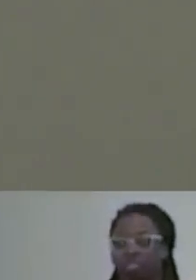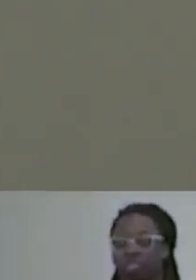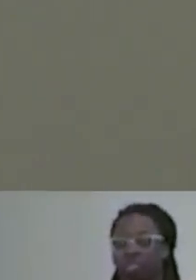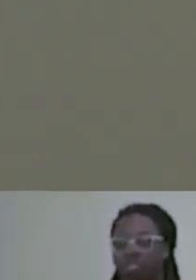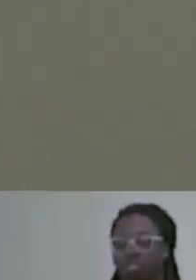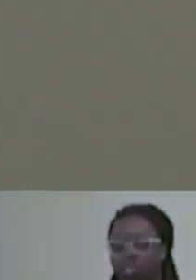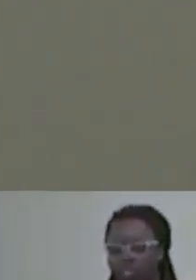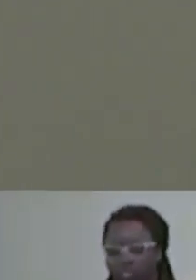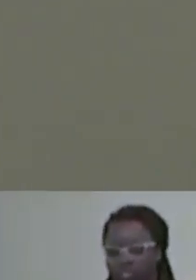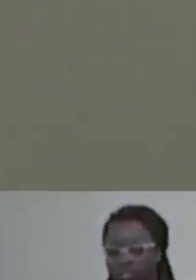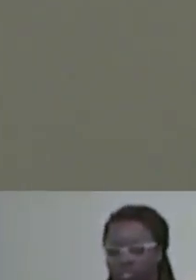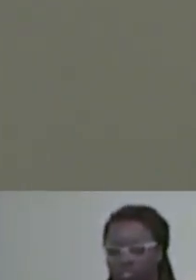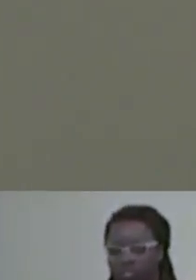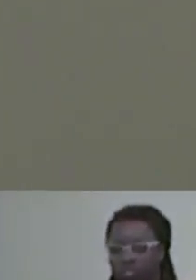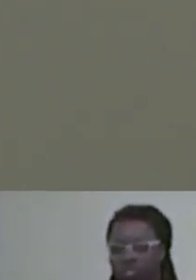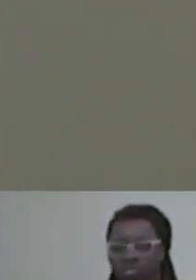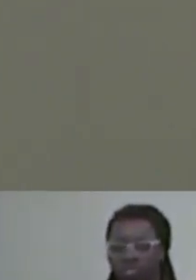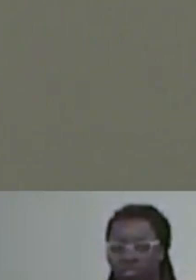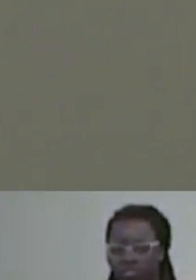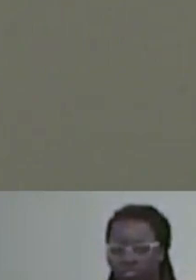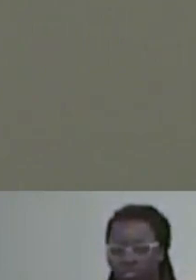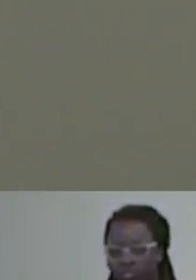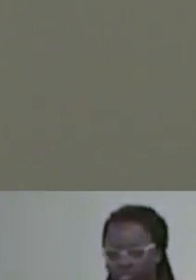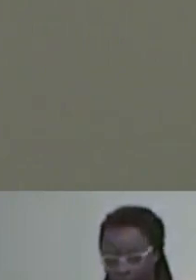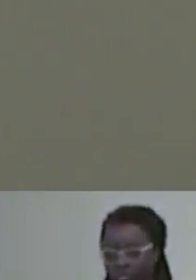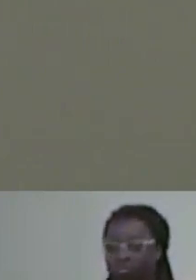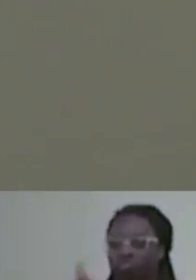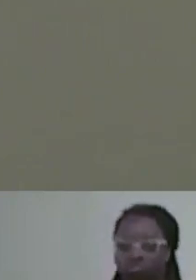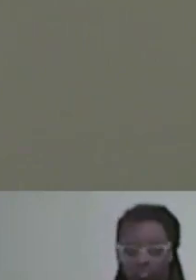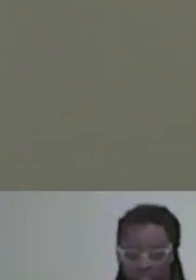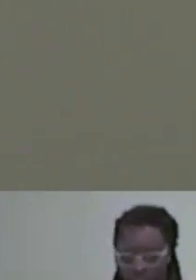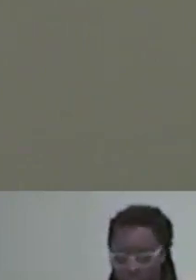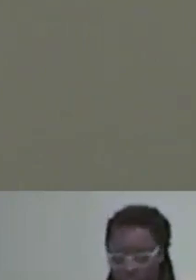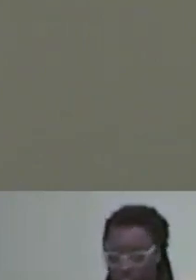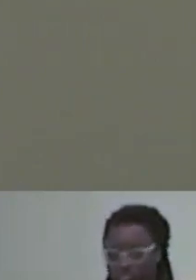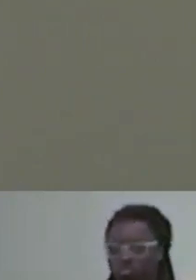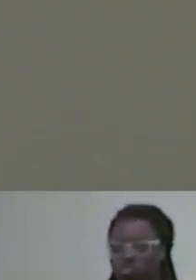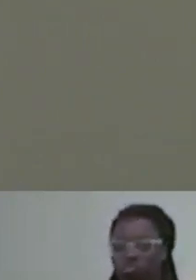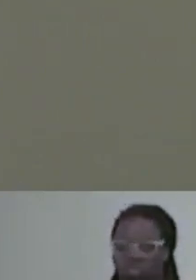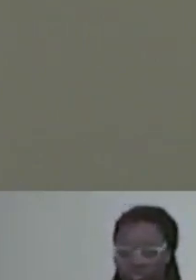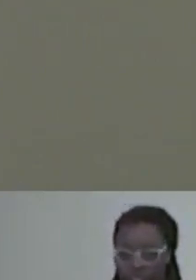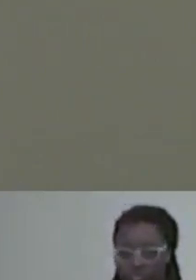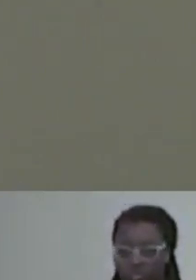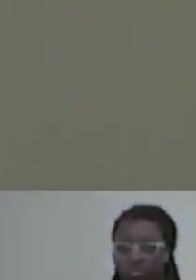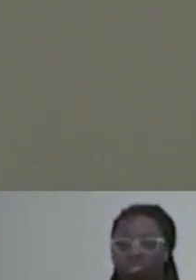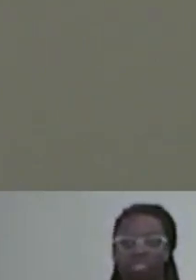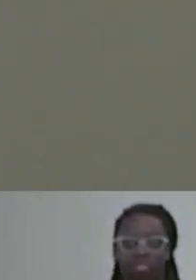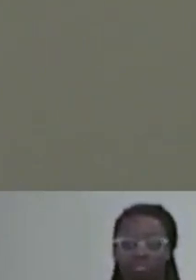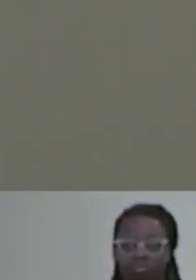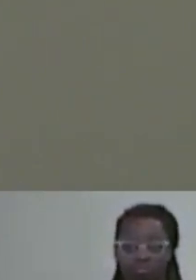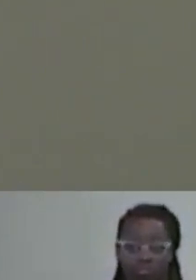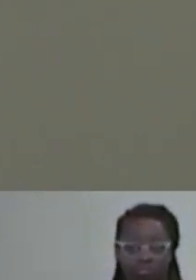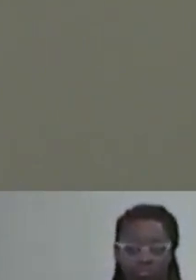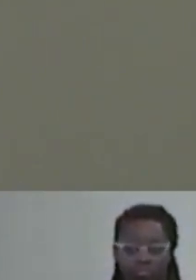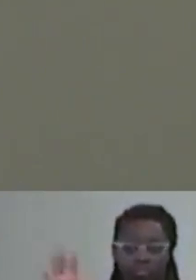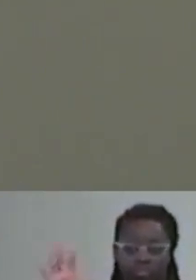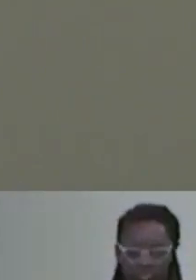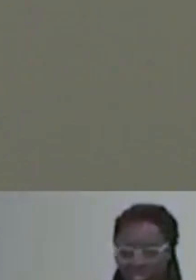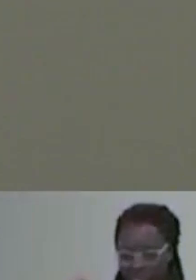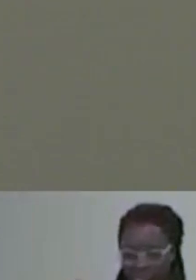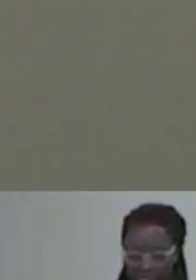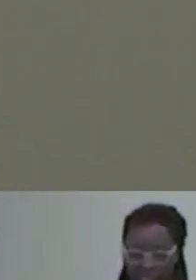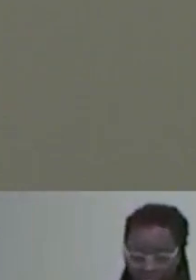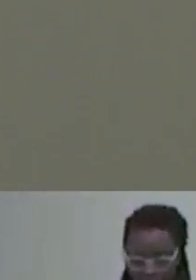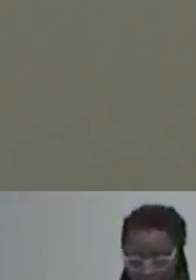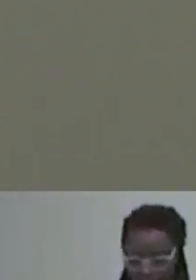Cabinet. Our team, we have a core team of around 10 people who support the work of our